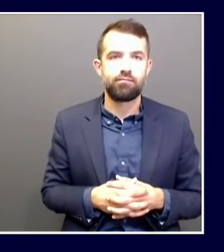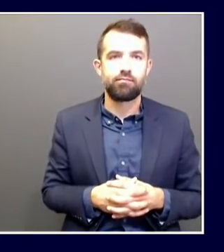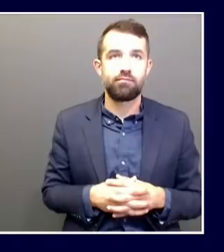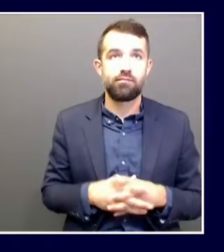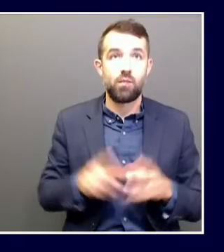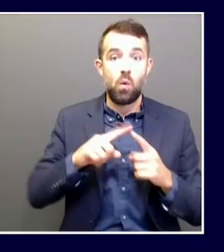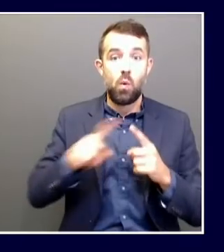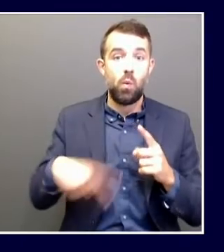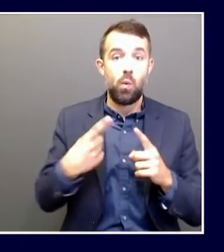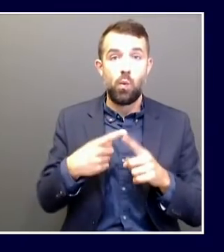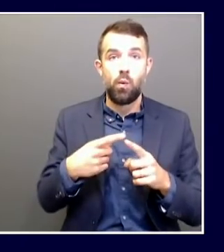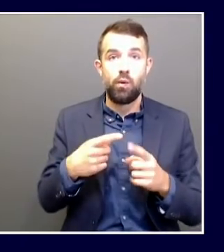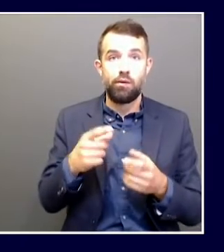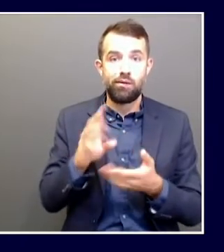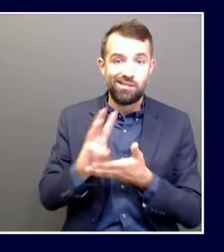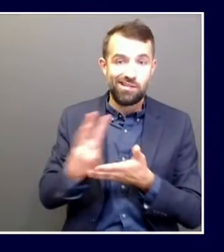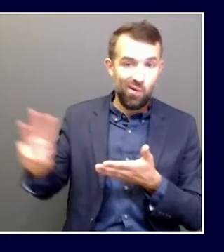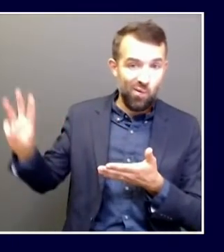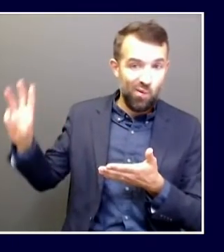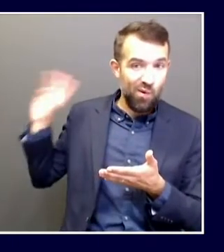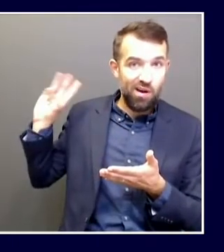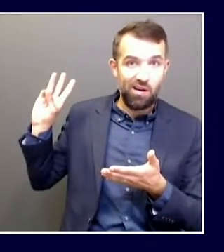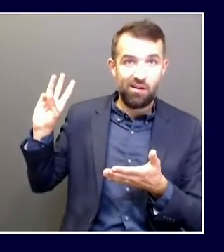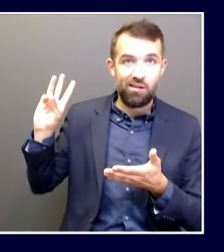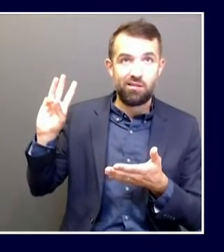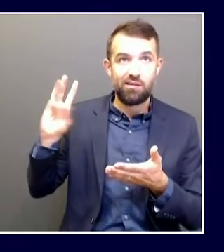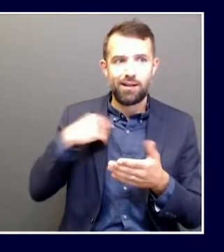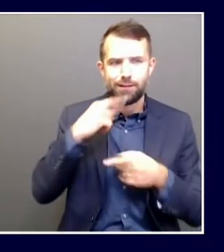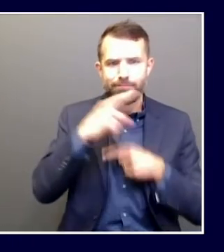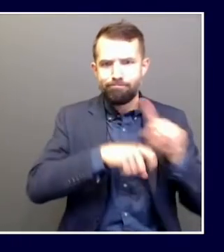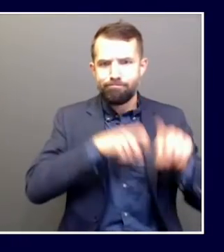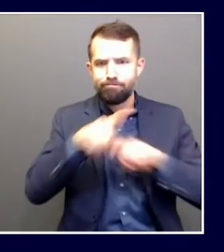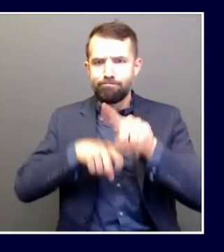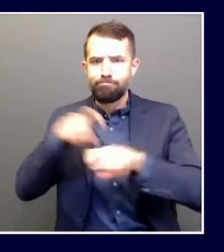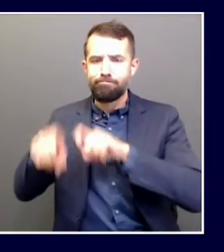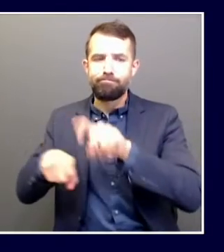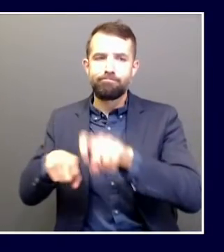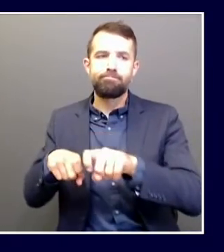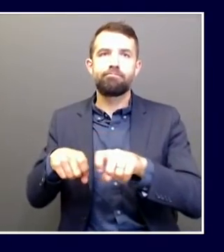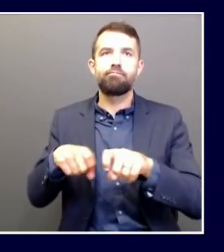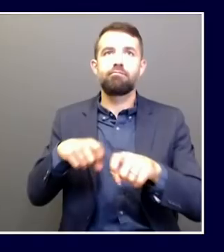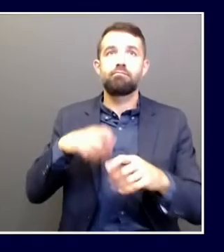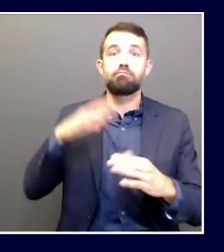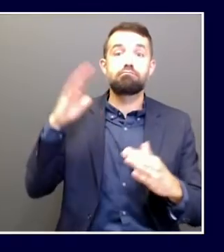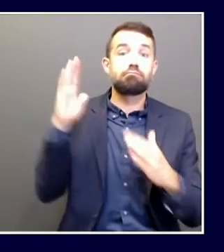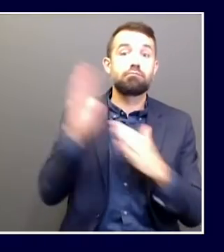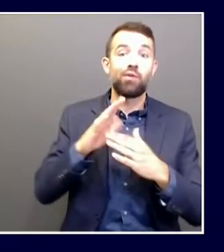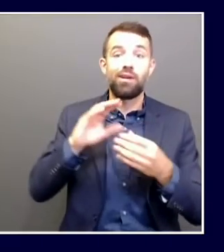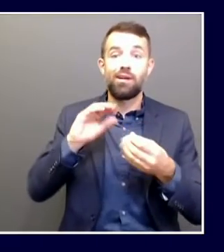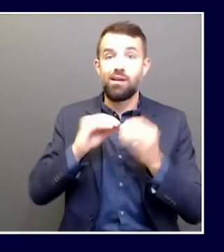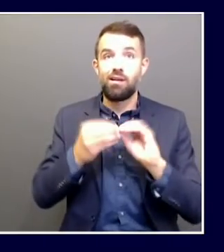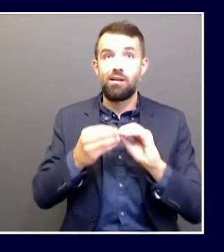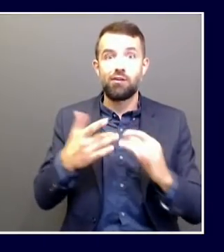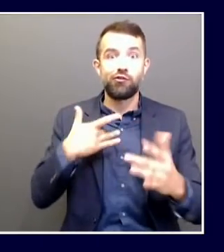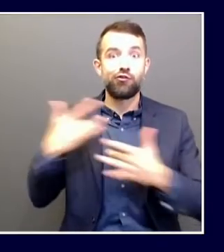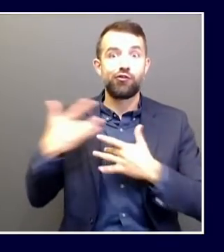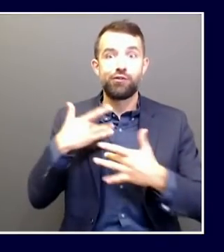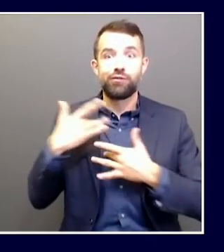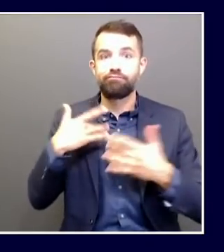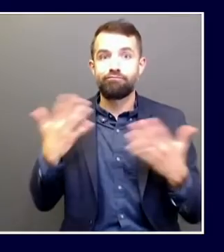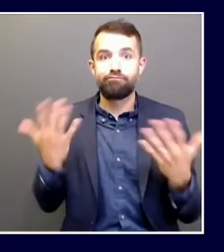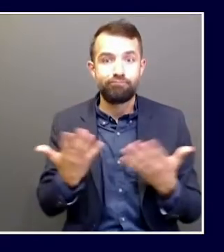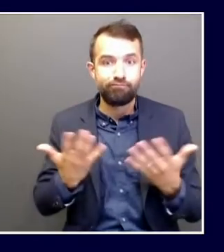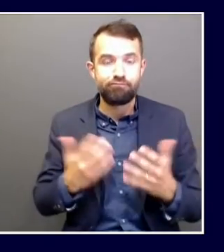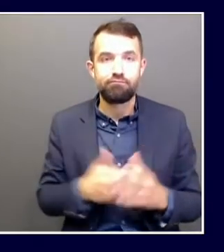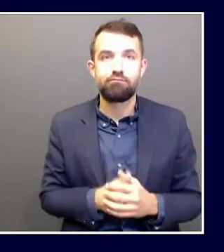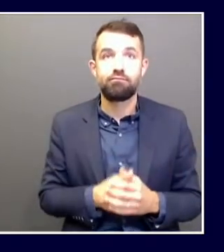6 weeks ago, the number one concern that we saw that was noted in surveys in both counties when we talked to